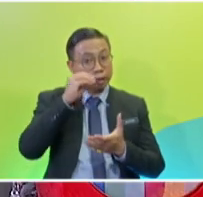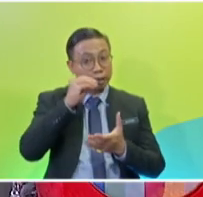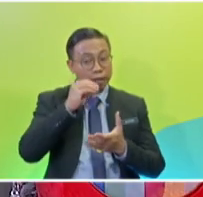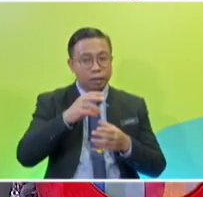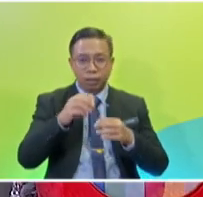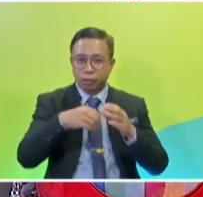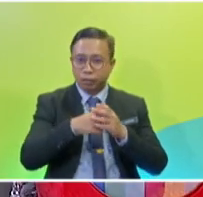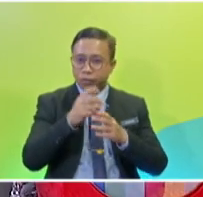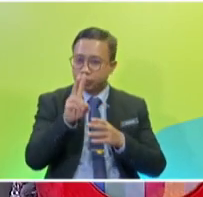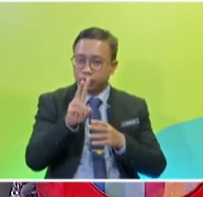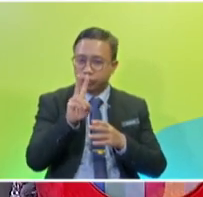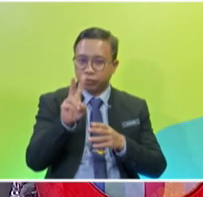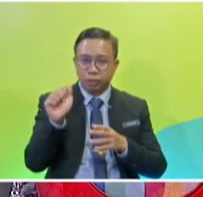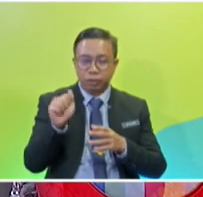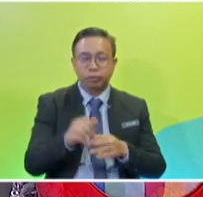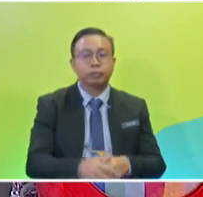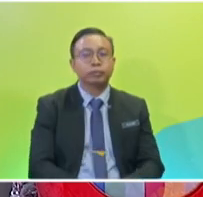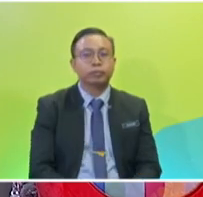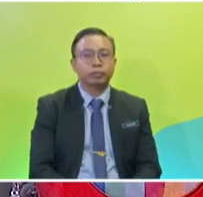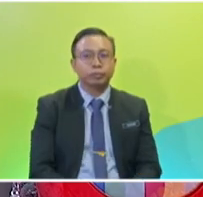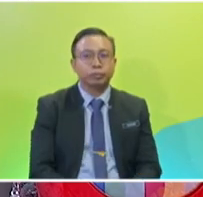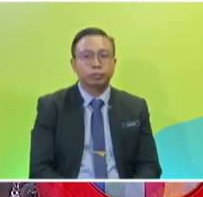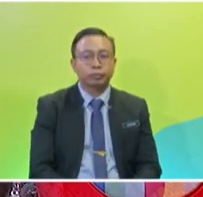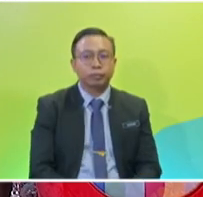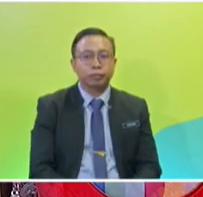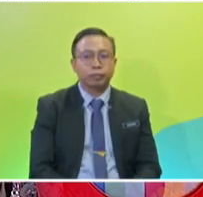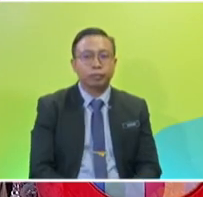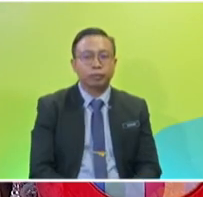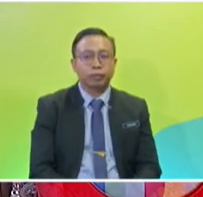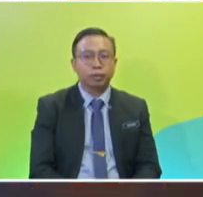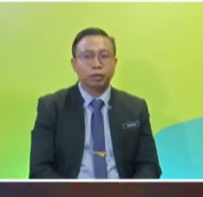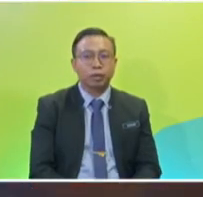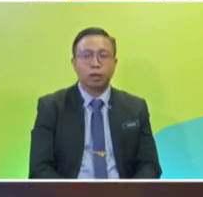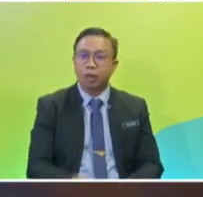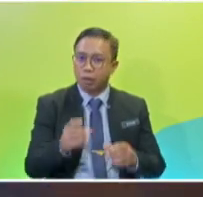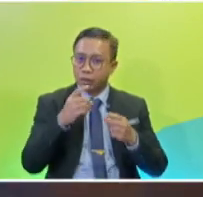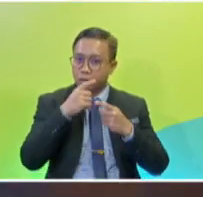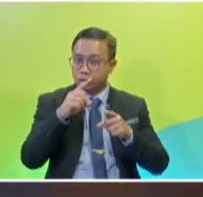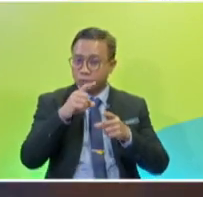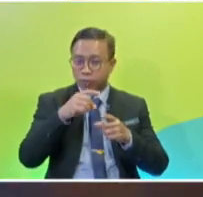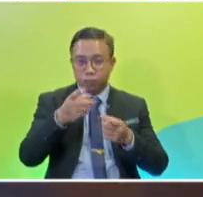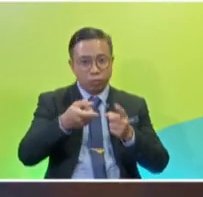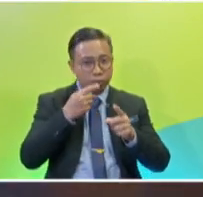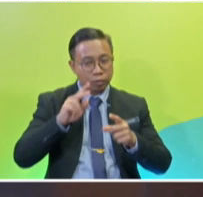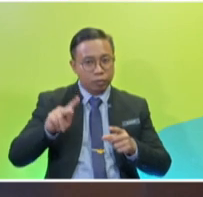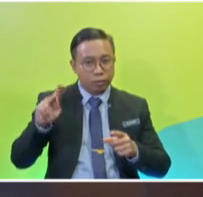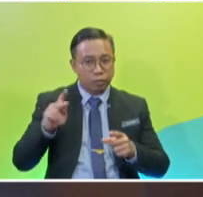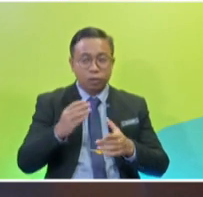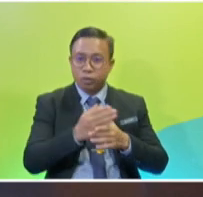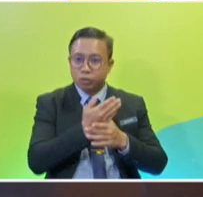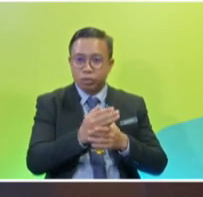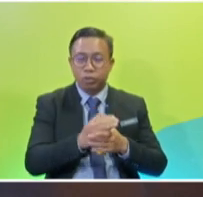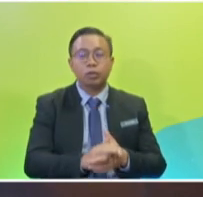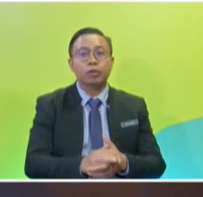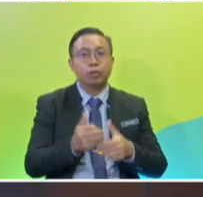your second VA spontaneously. All right, Shafika. Now that we've heard answers from our pupils just now, perhaps you can share an